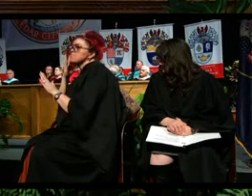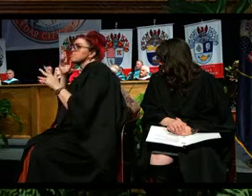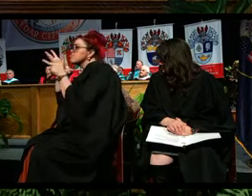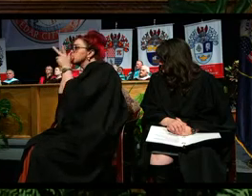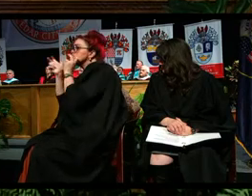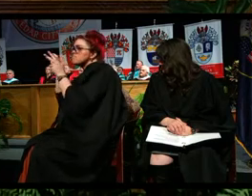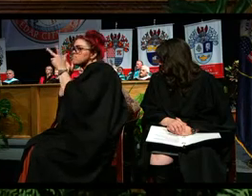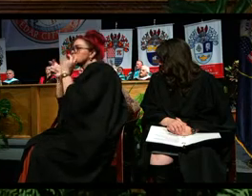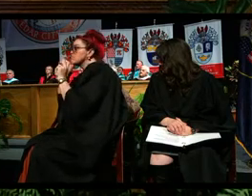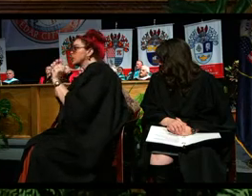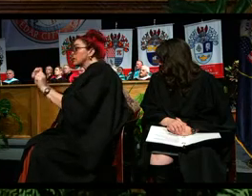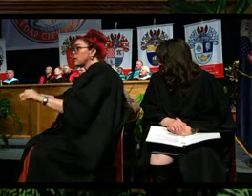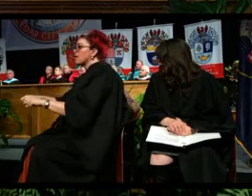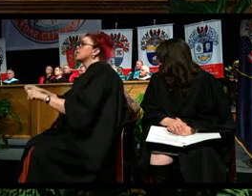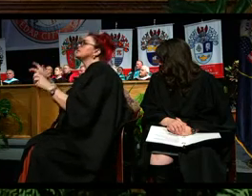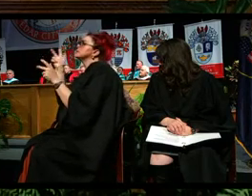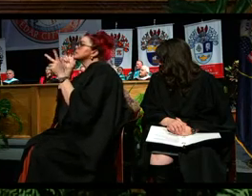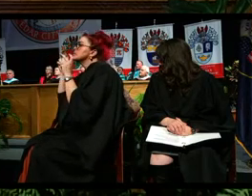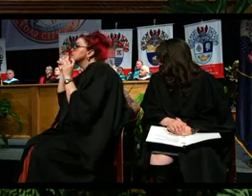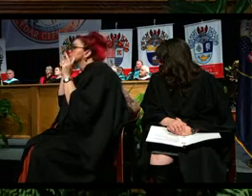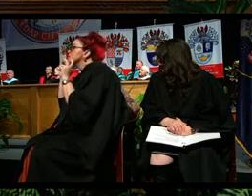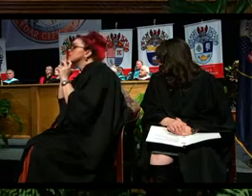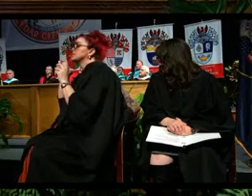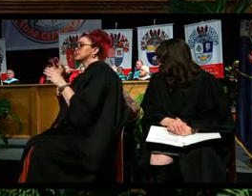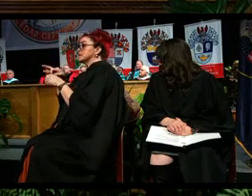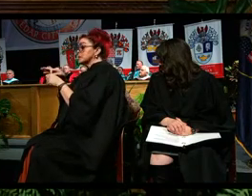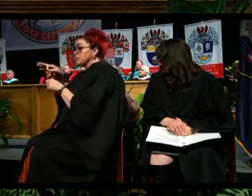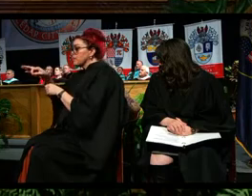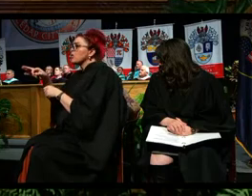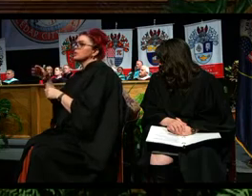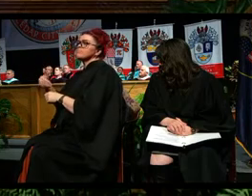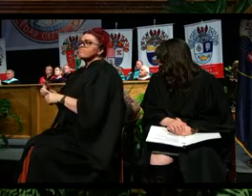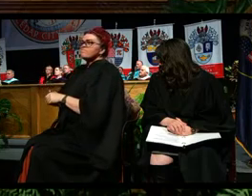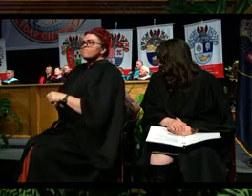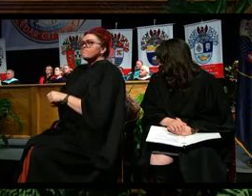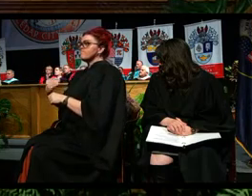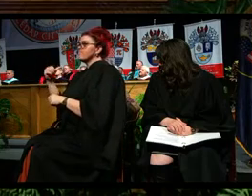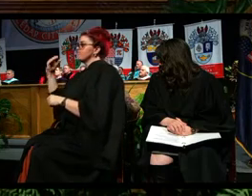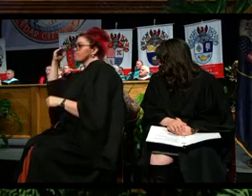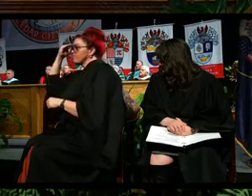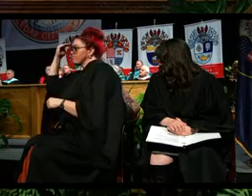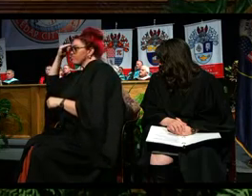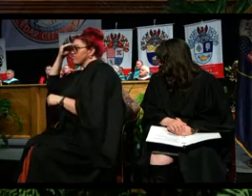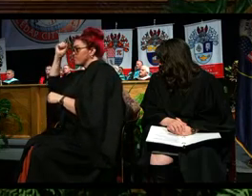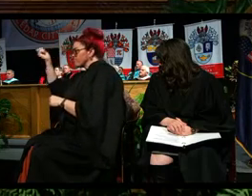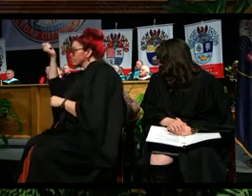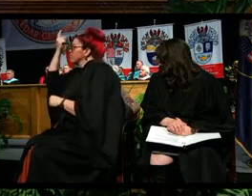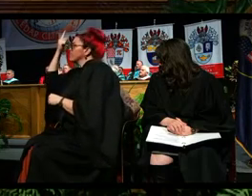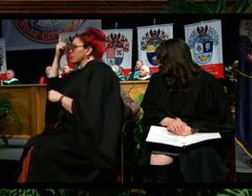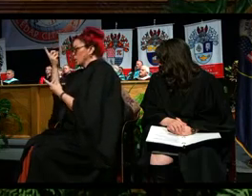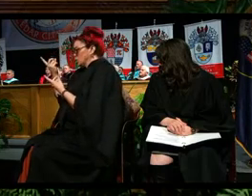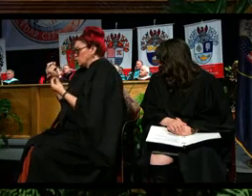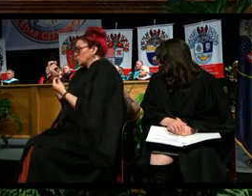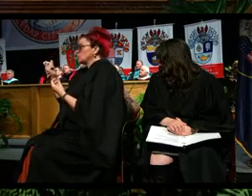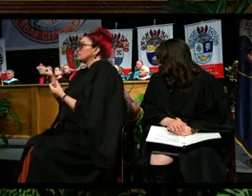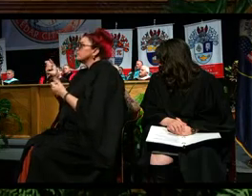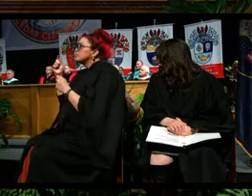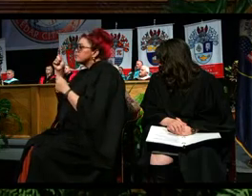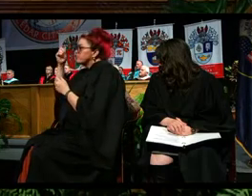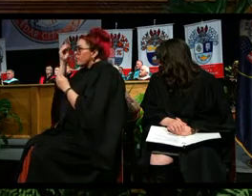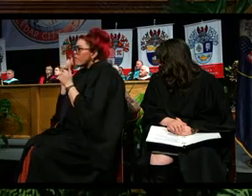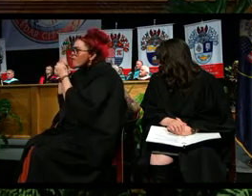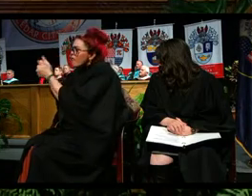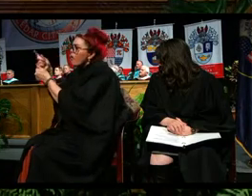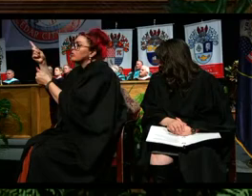her that she'll be able to have the spirit of discernment within her mind and heart to tell her what to do, what's right.